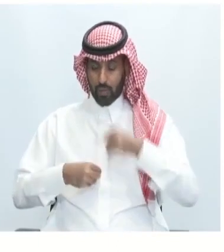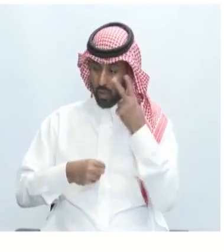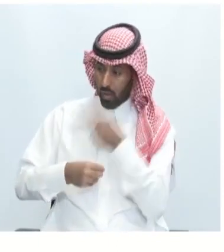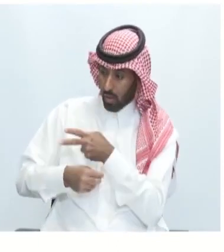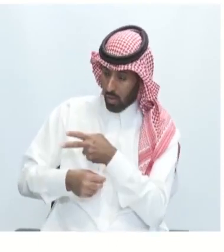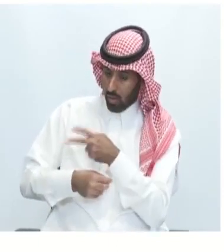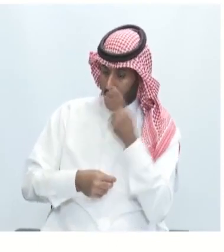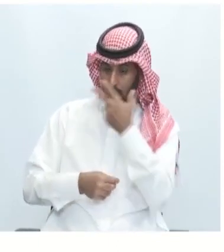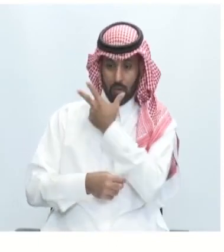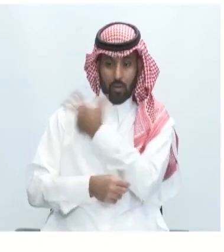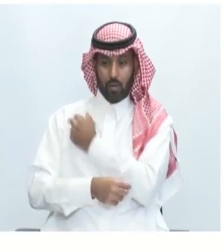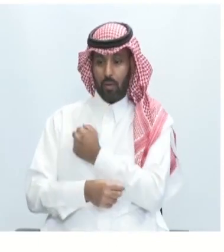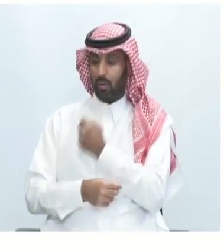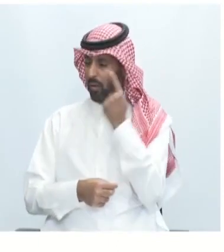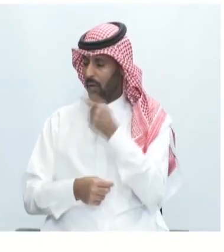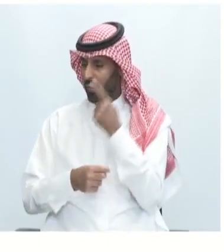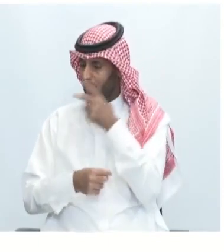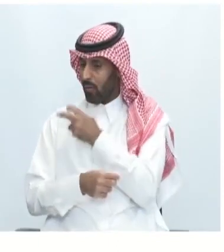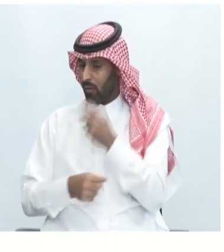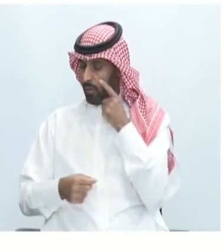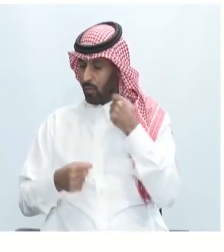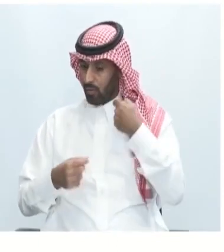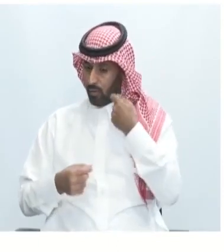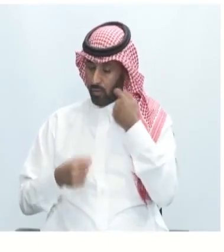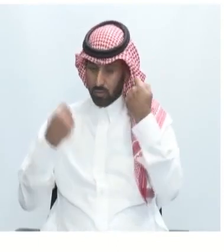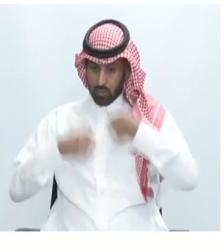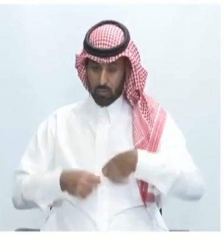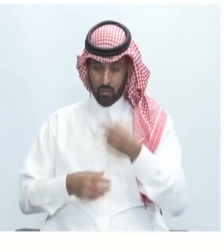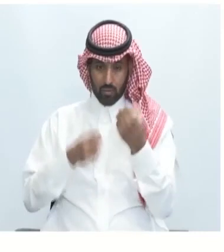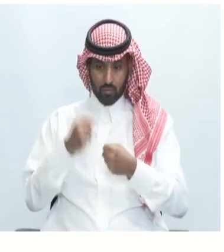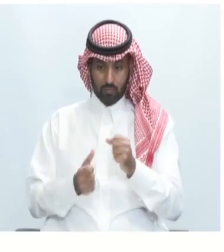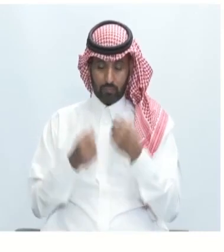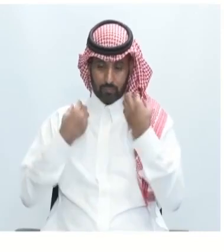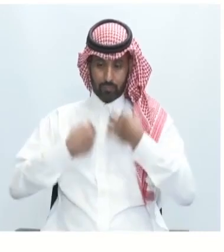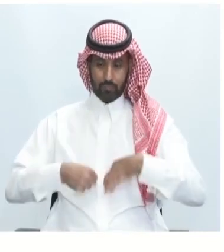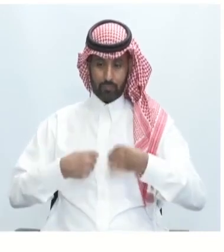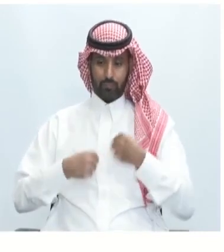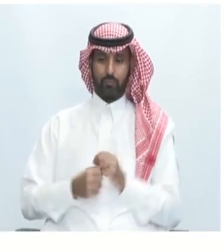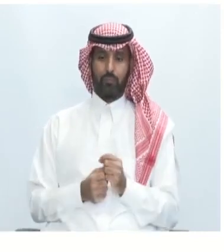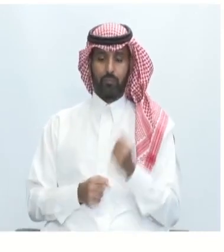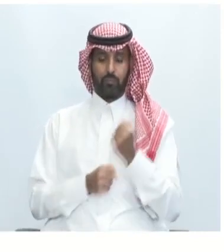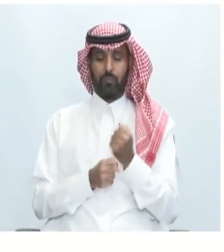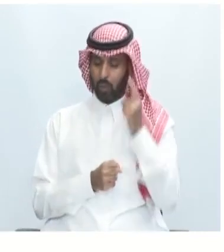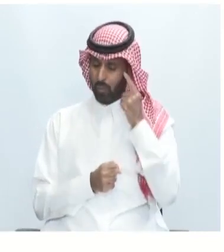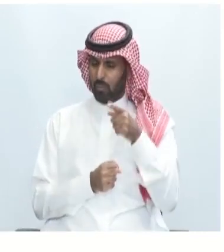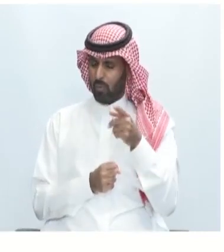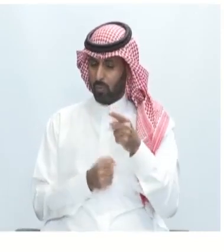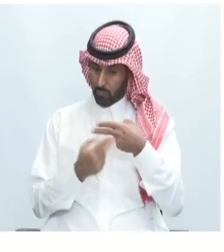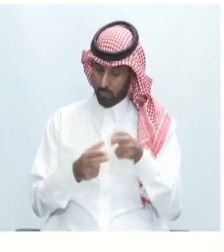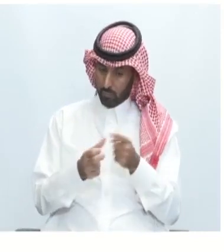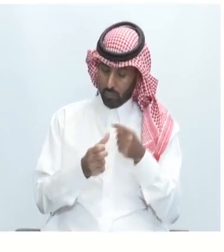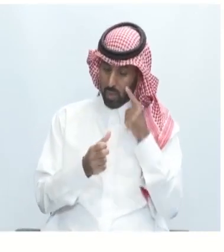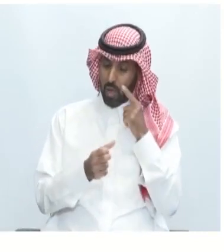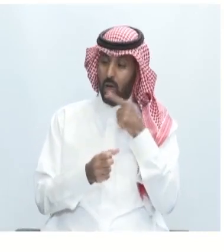police found the suspect wearing a cow costume. This is an active. How do we turn it into passive? We begin again, yes,